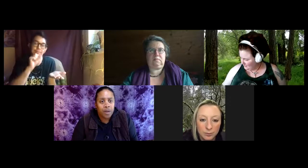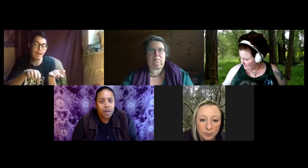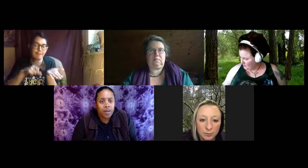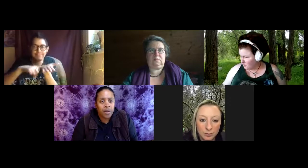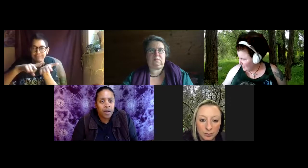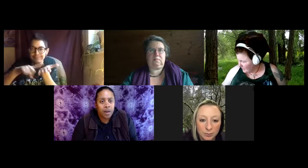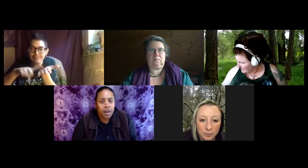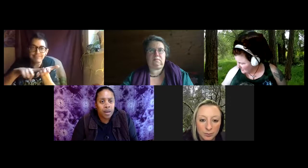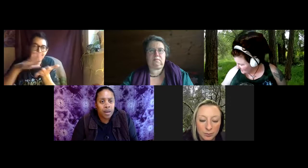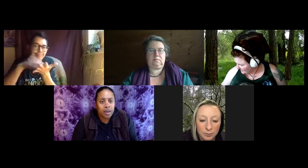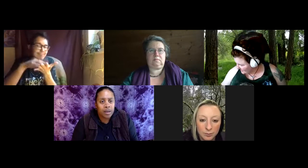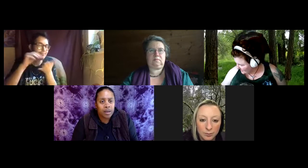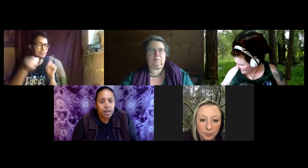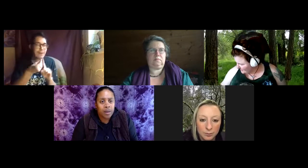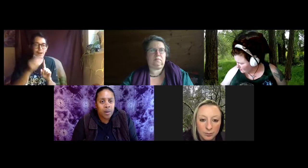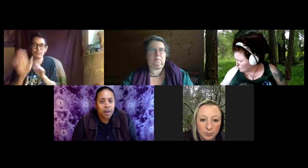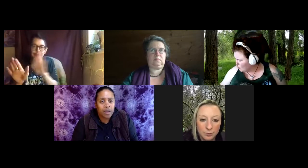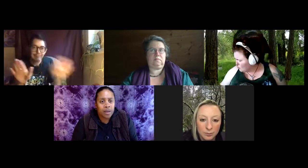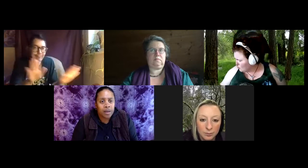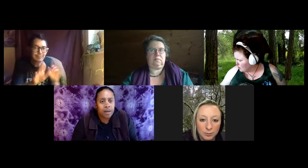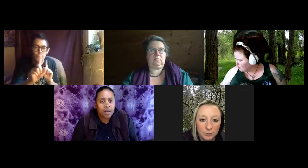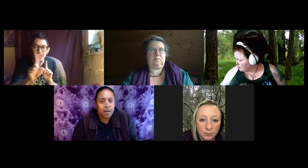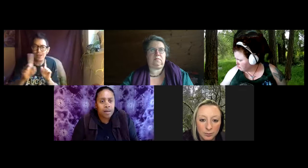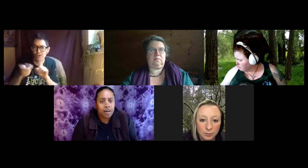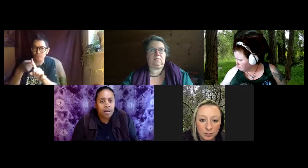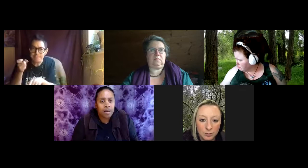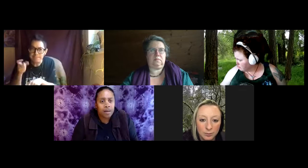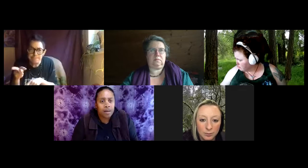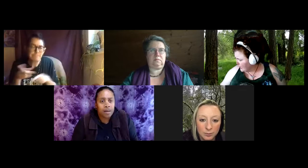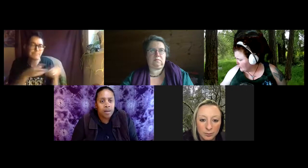so historically, you know